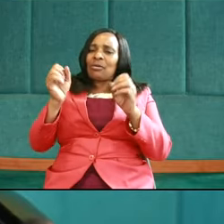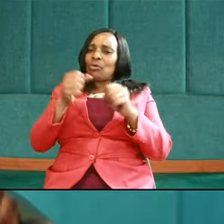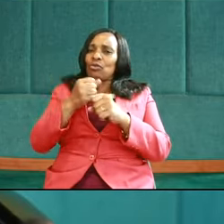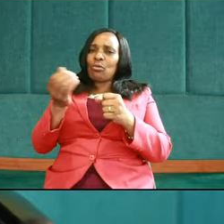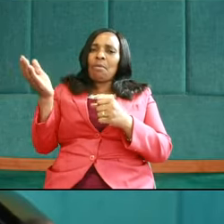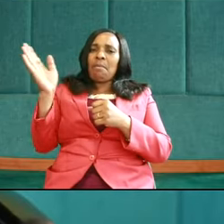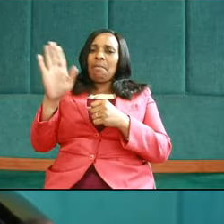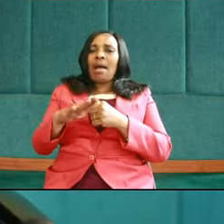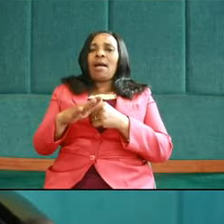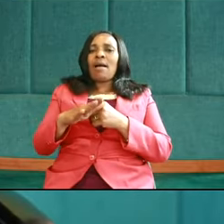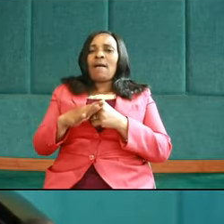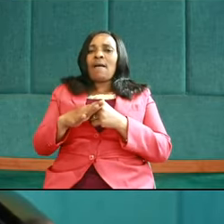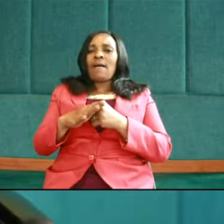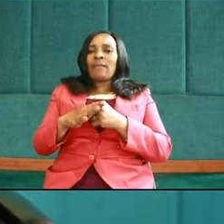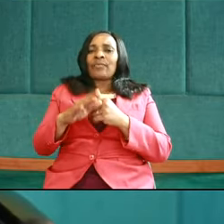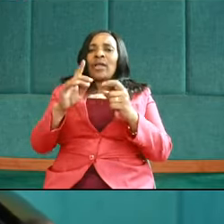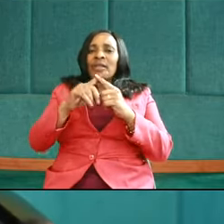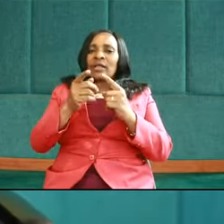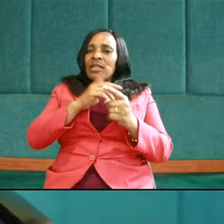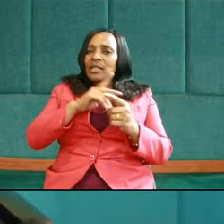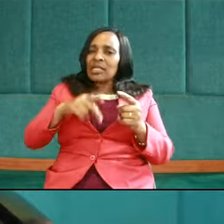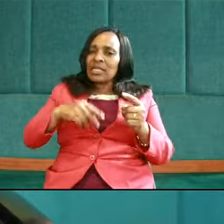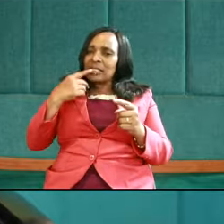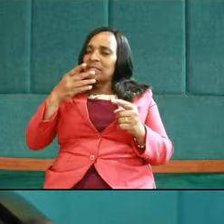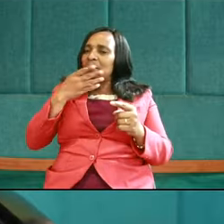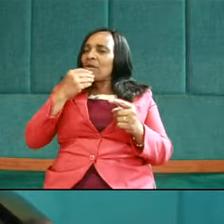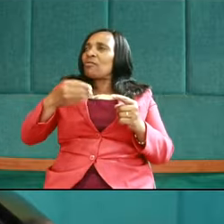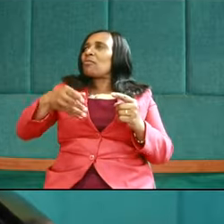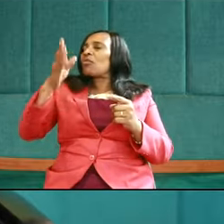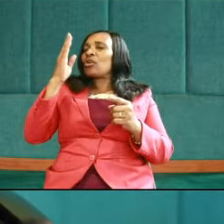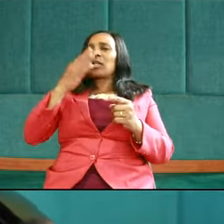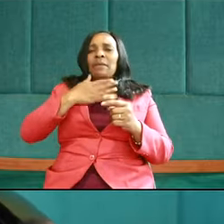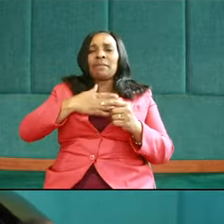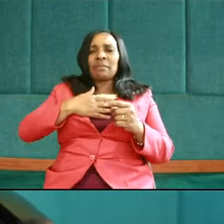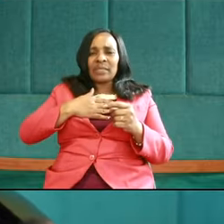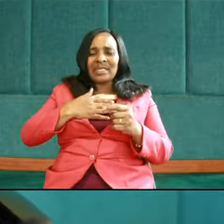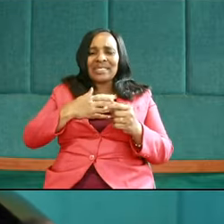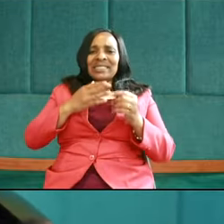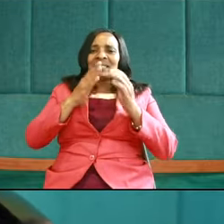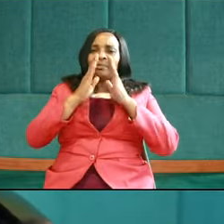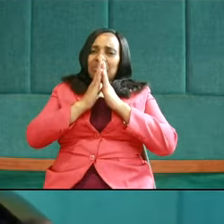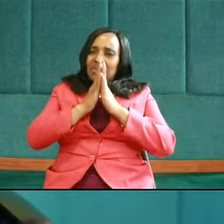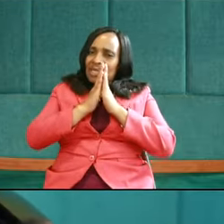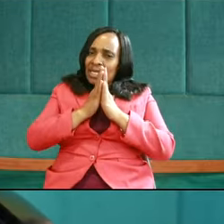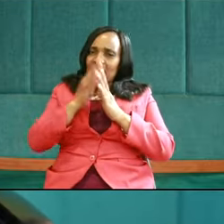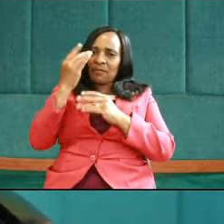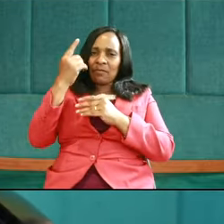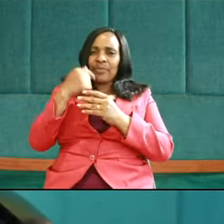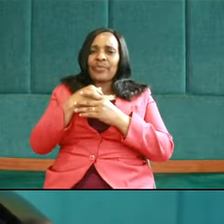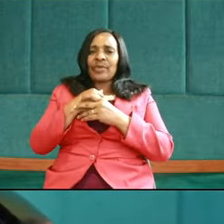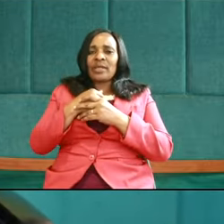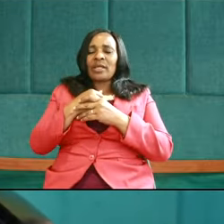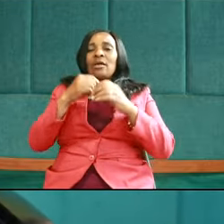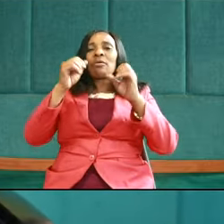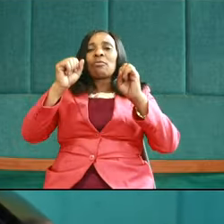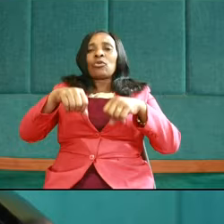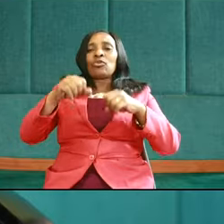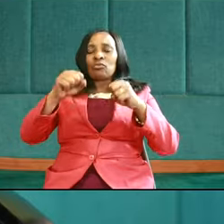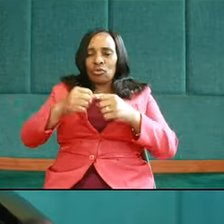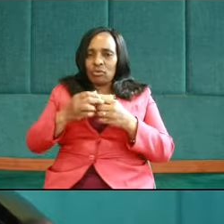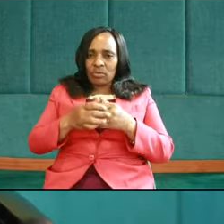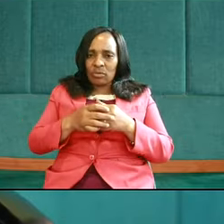back. Then the king said to the man of God, "Please intercede for me that I can be able